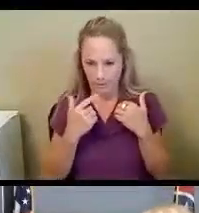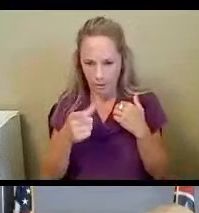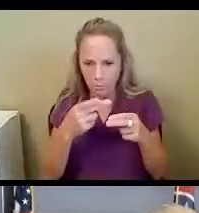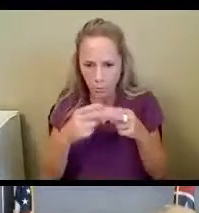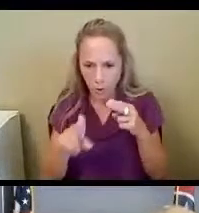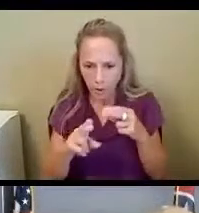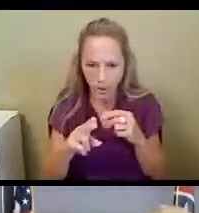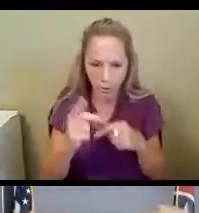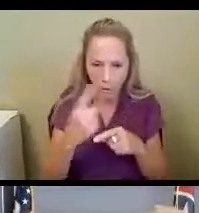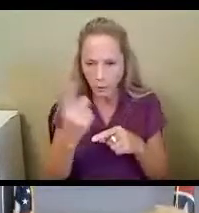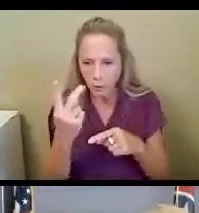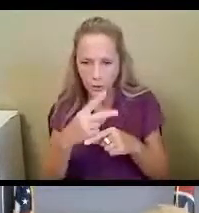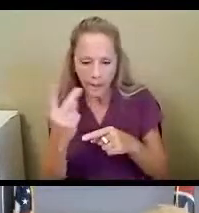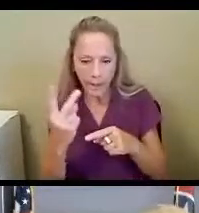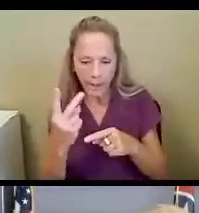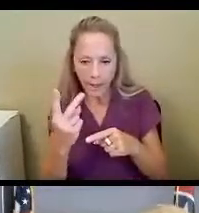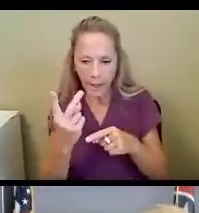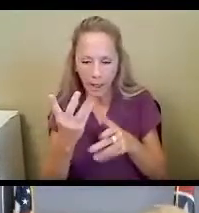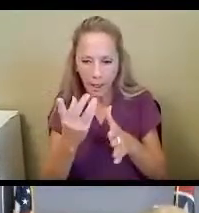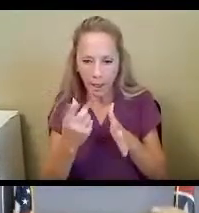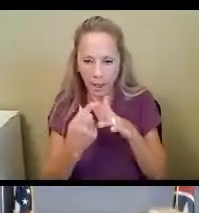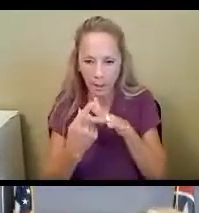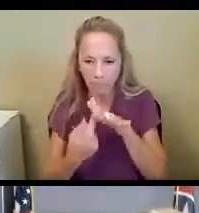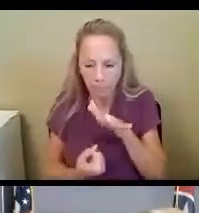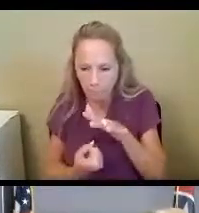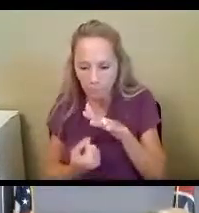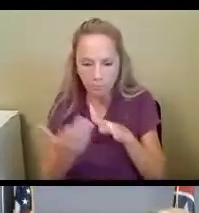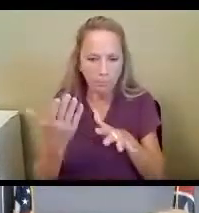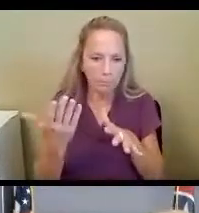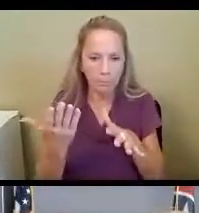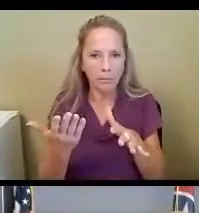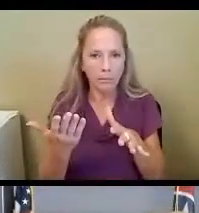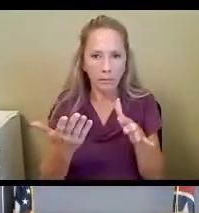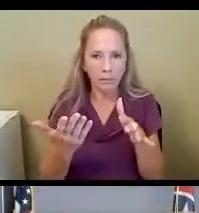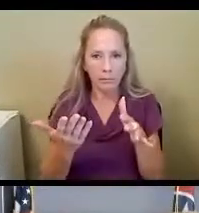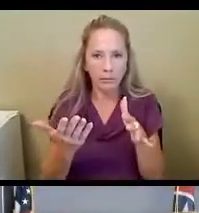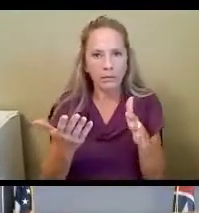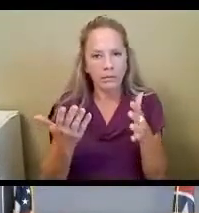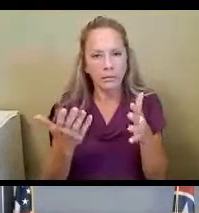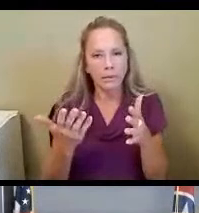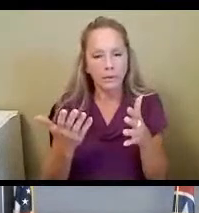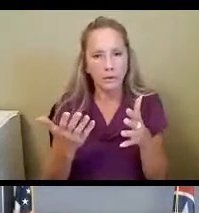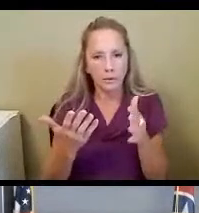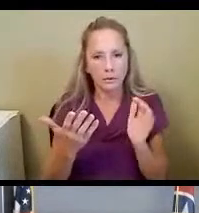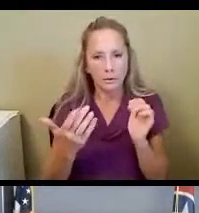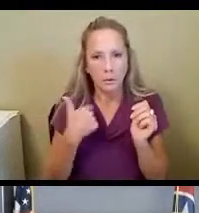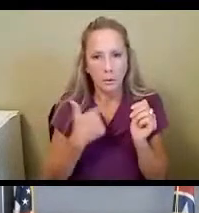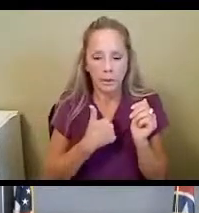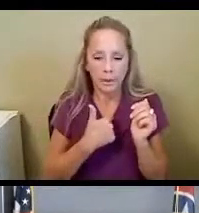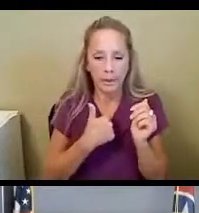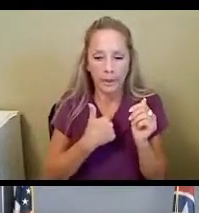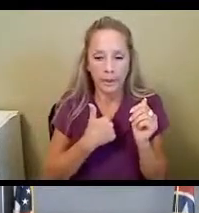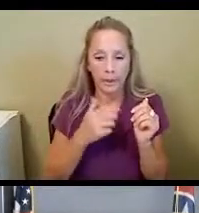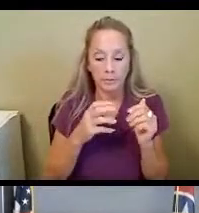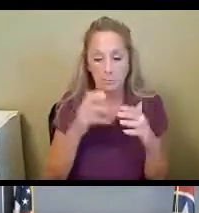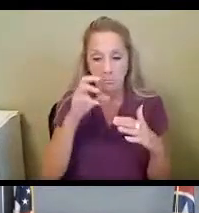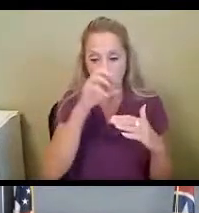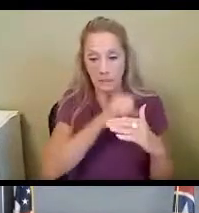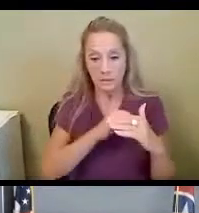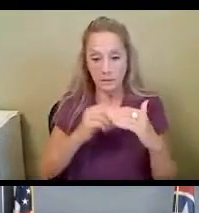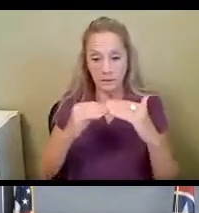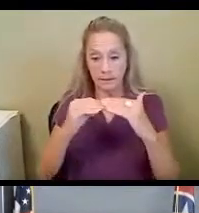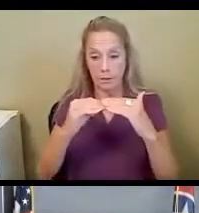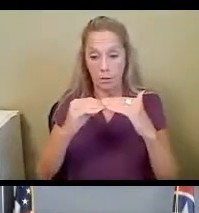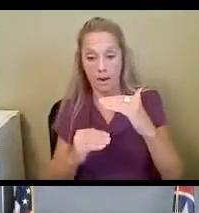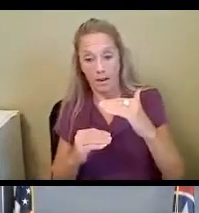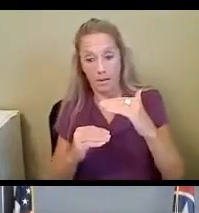2 day blips. And so on either direction, I don't think you want to, just because you barely got below a threshold doesn't mean